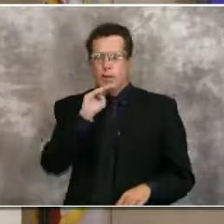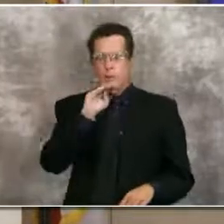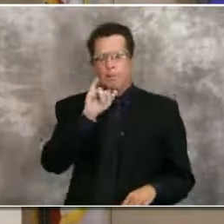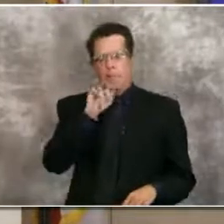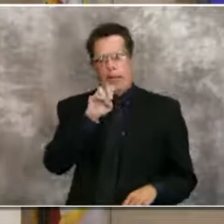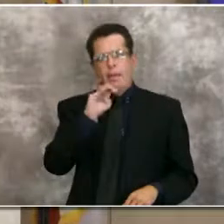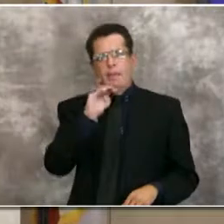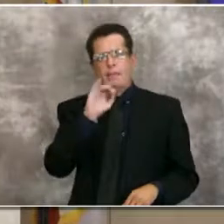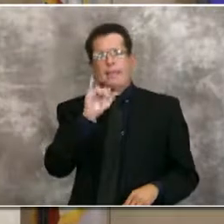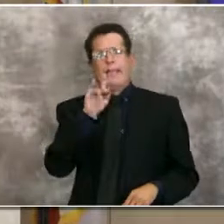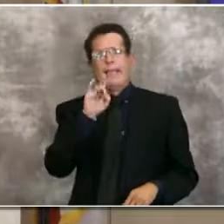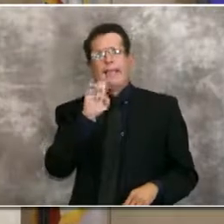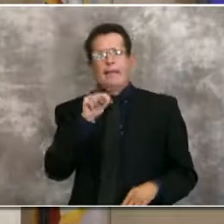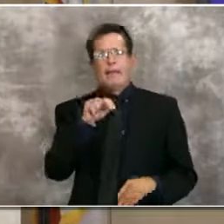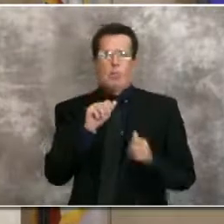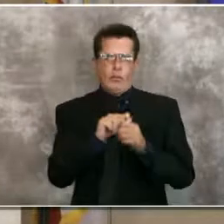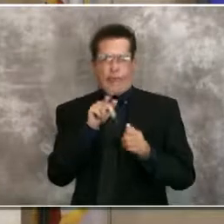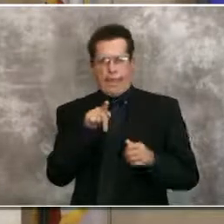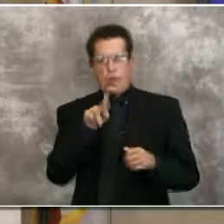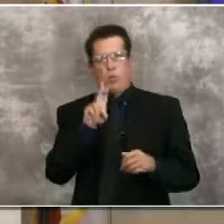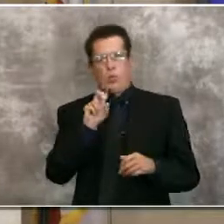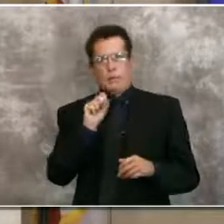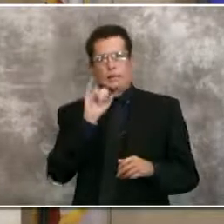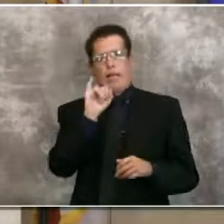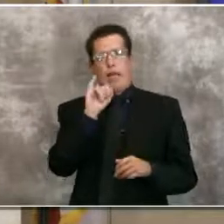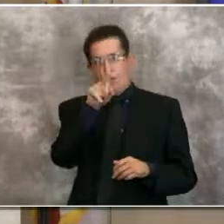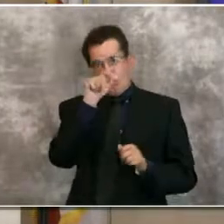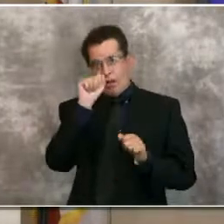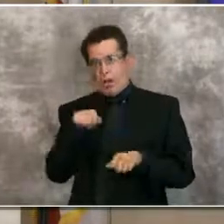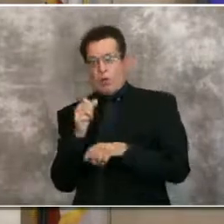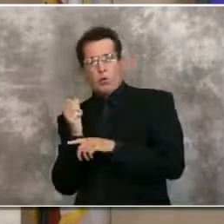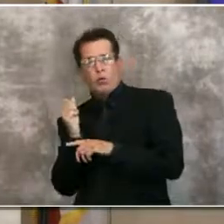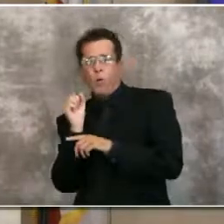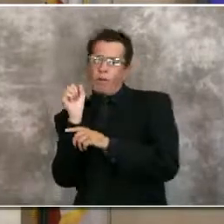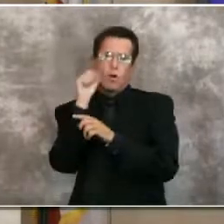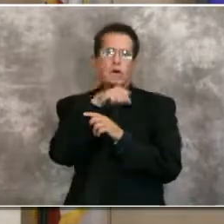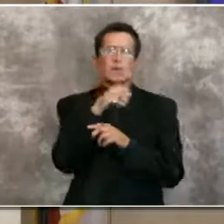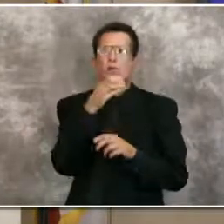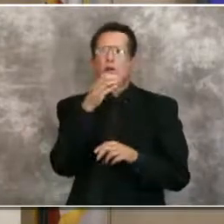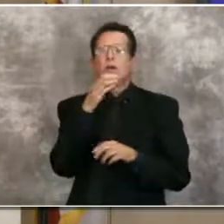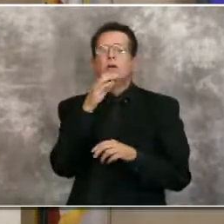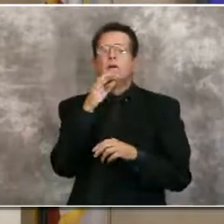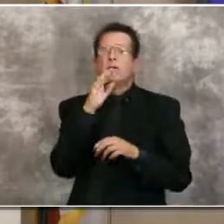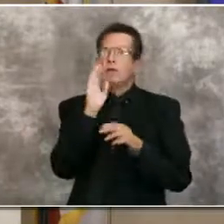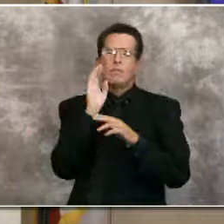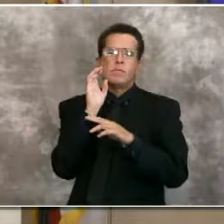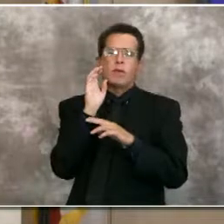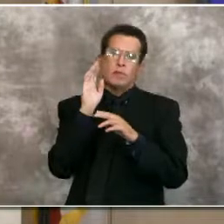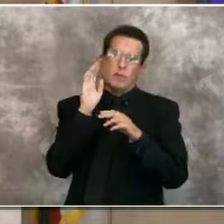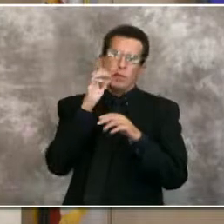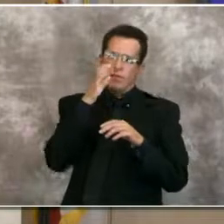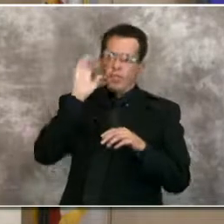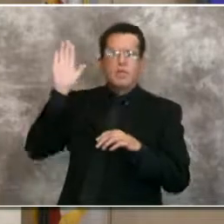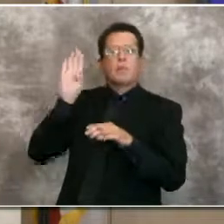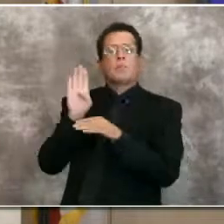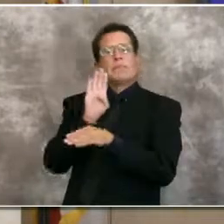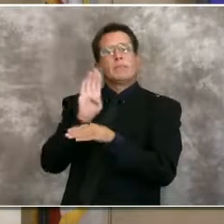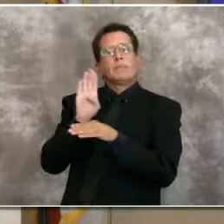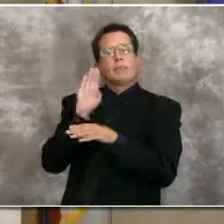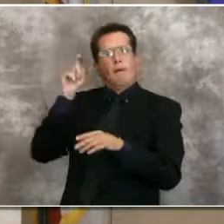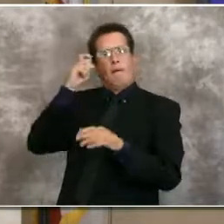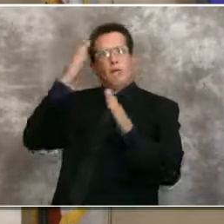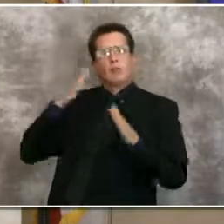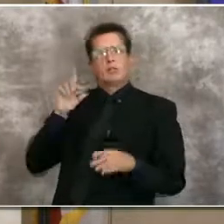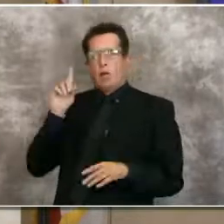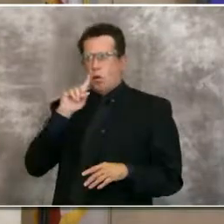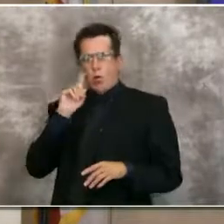with KOSI. Are you able to overrule the governor's order and allow local businesses who have complied with this order to reopen under the county